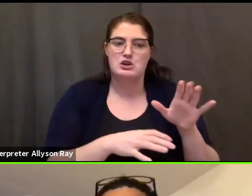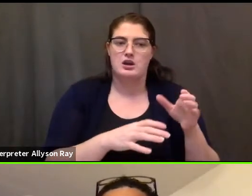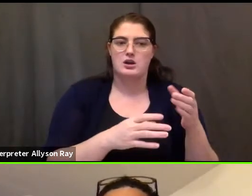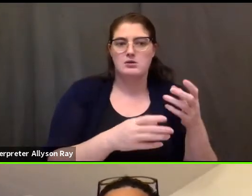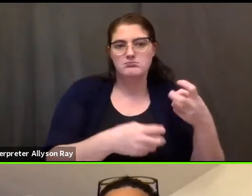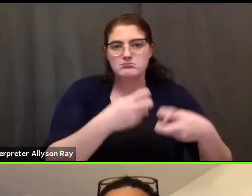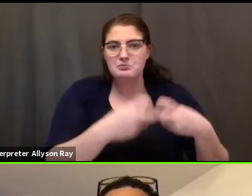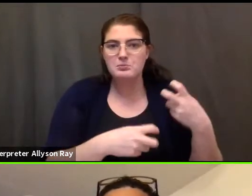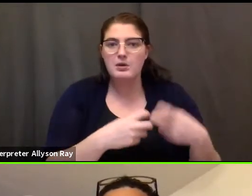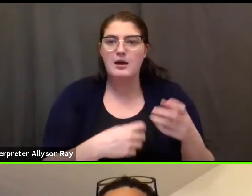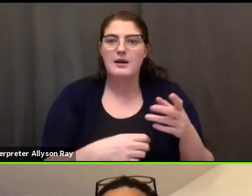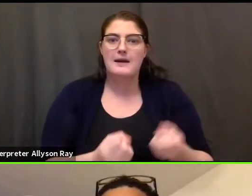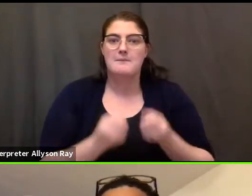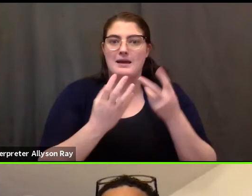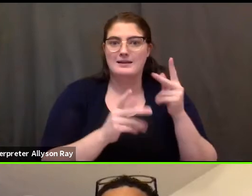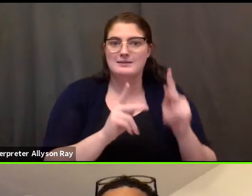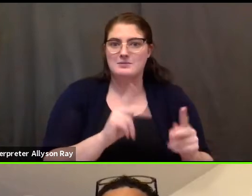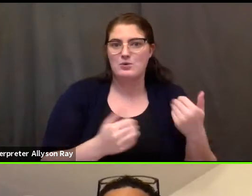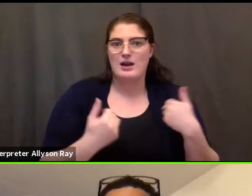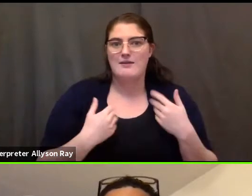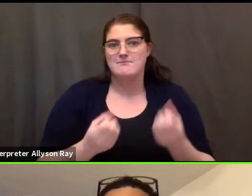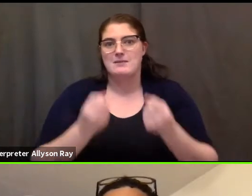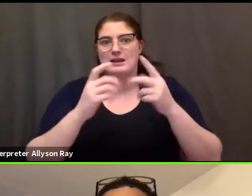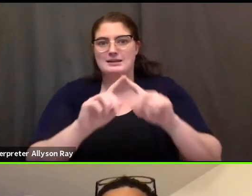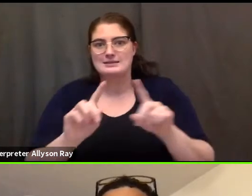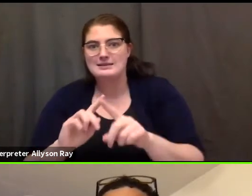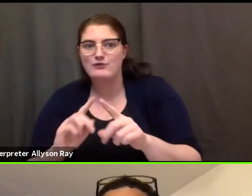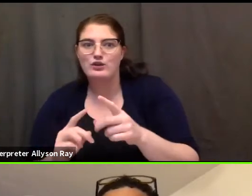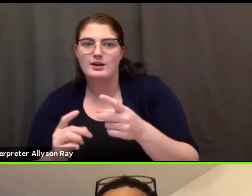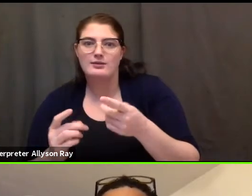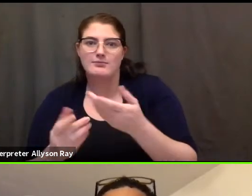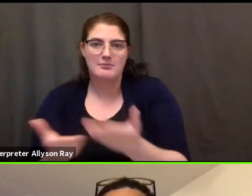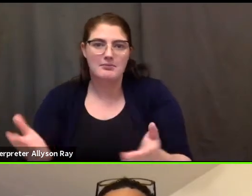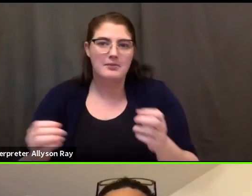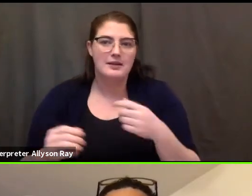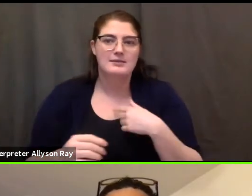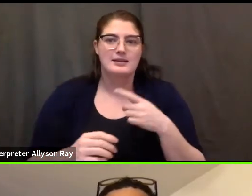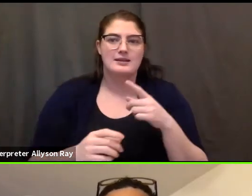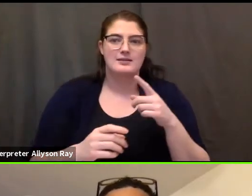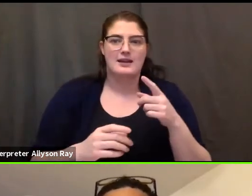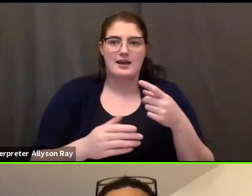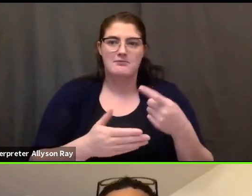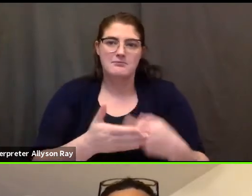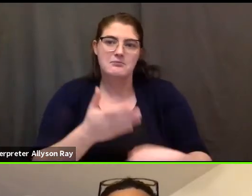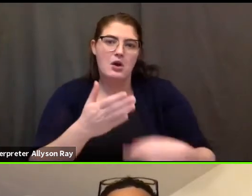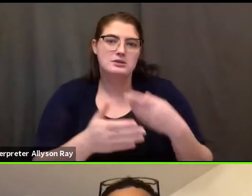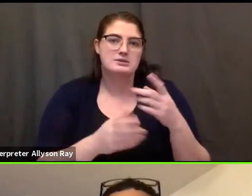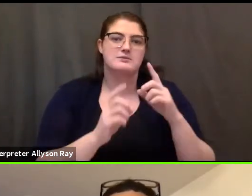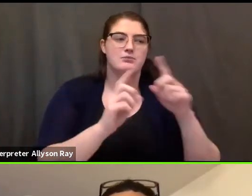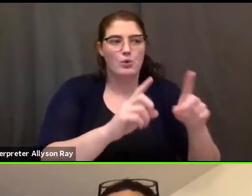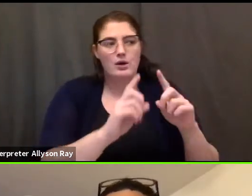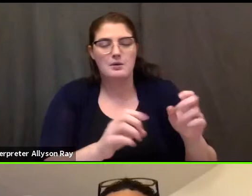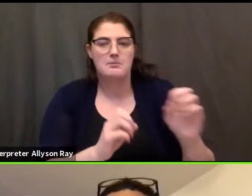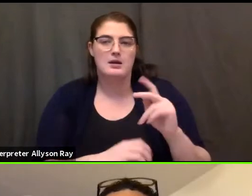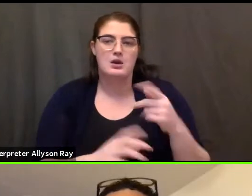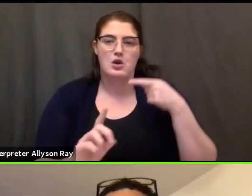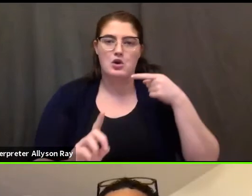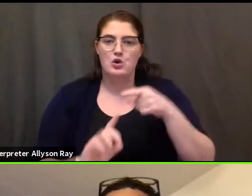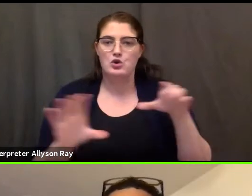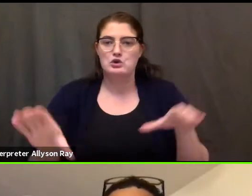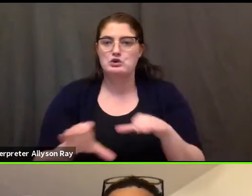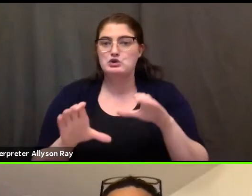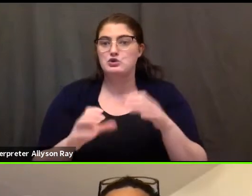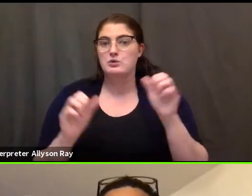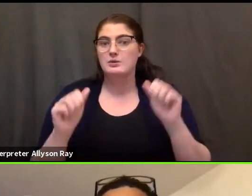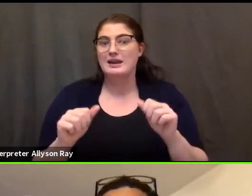chronic conditions, have several inpatient stays as well as readmissions. And so our goal is to do what we can to keep those